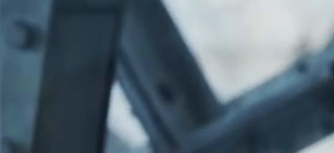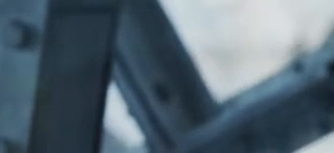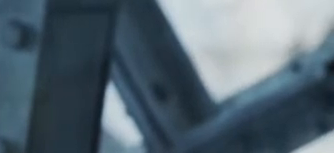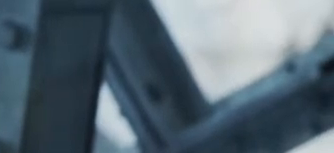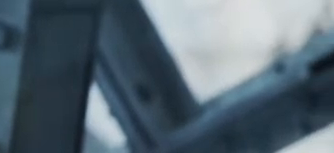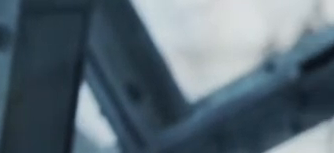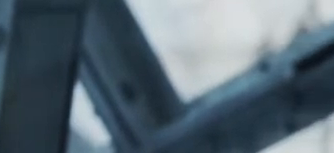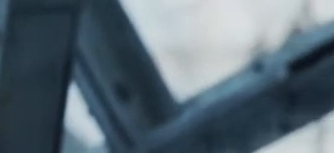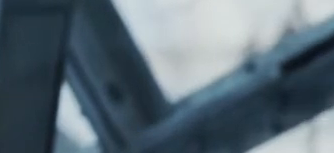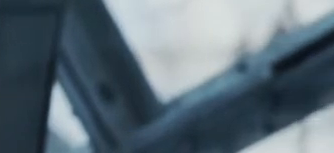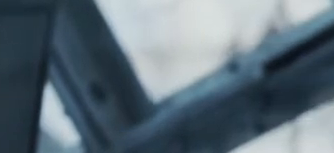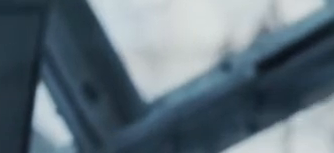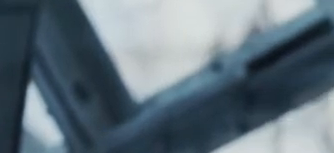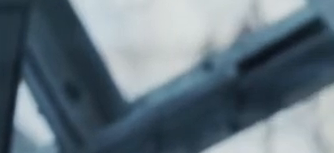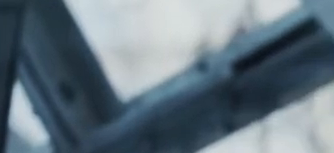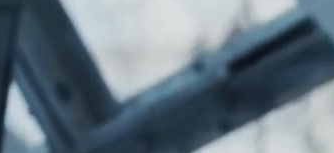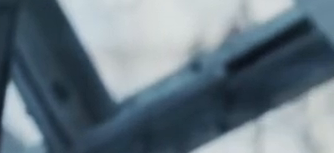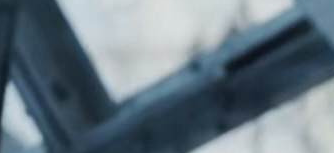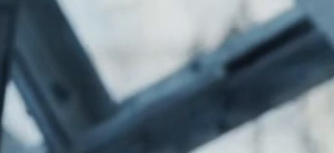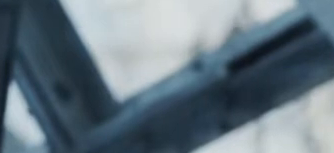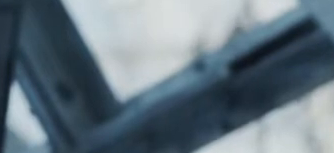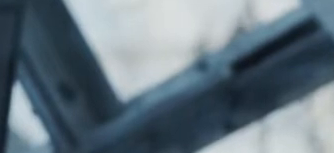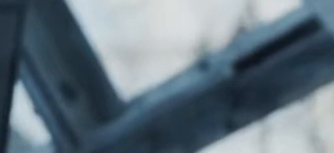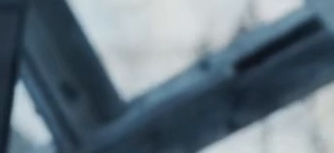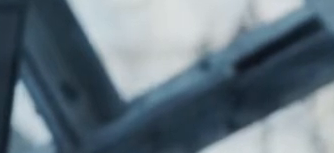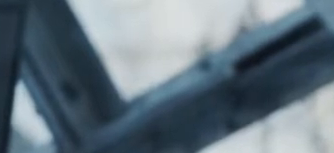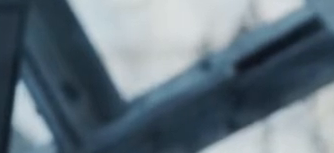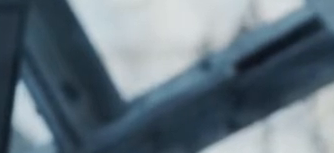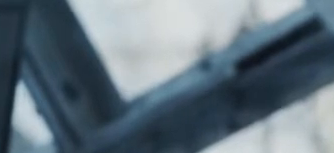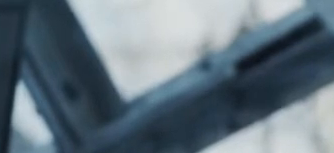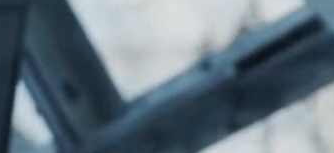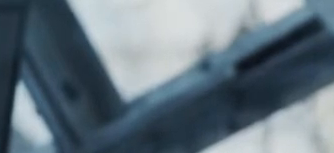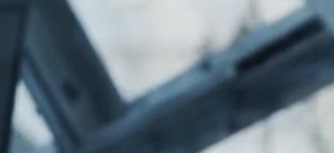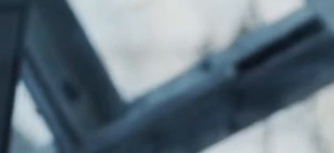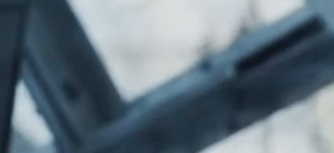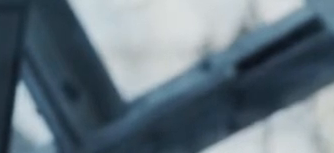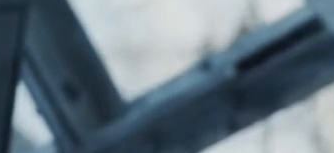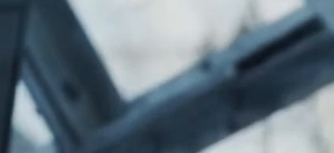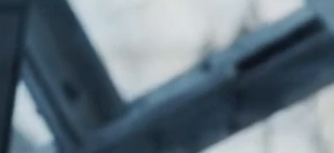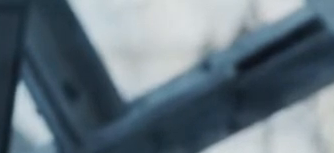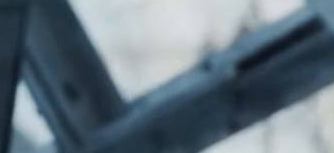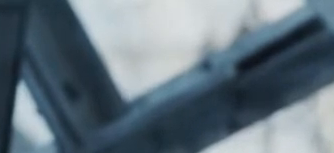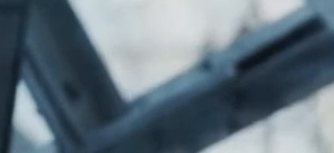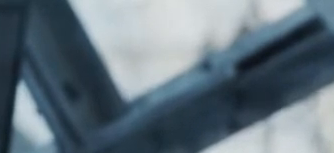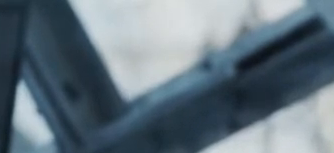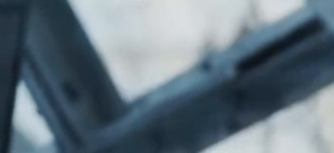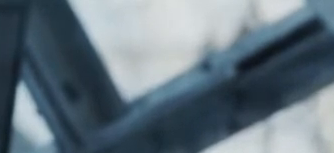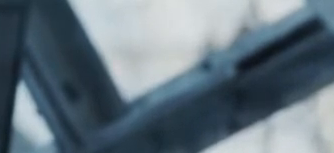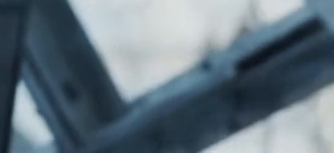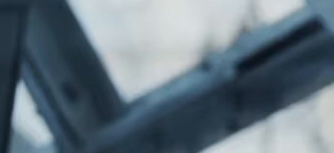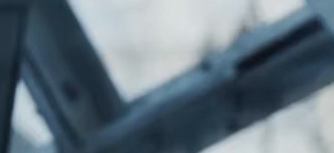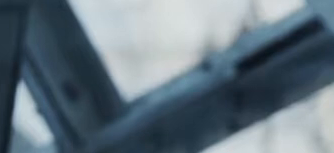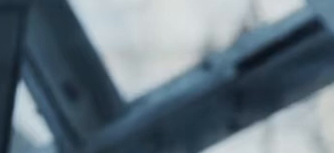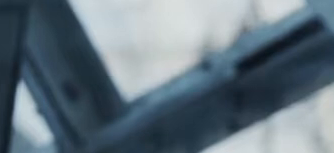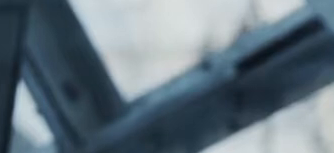today. In material terms, return has a lot to do with biocompatibility and